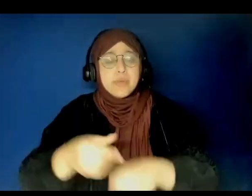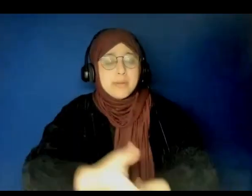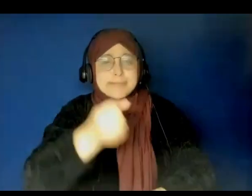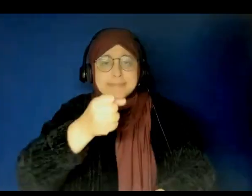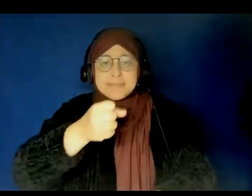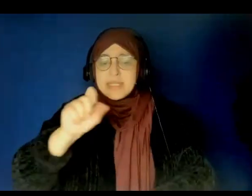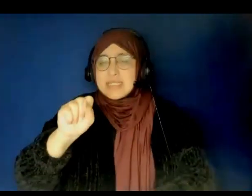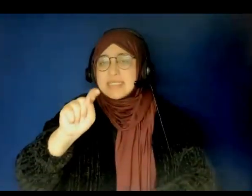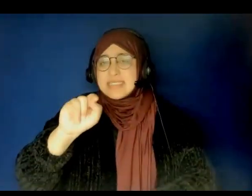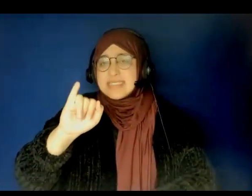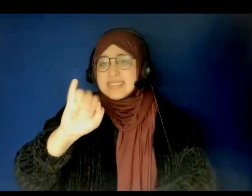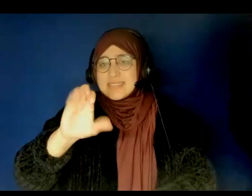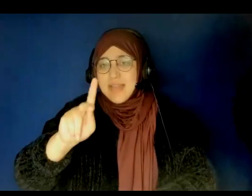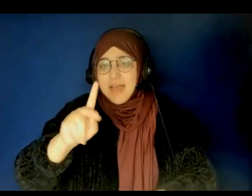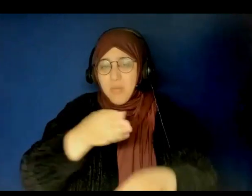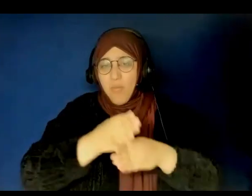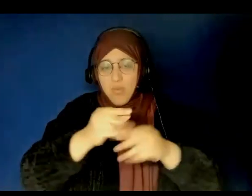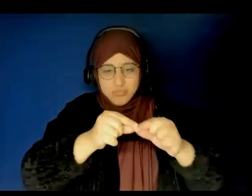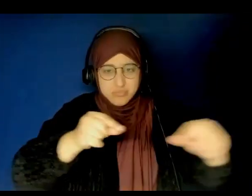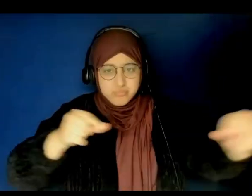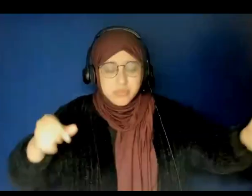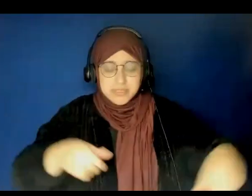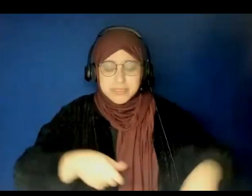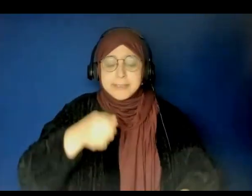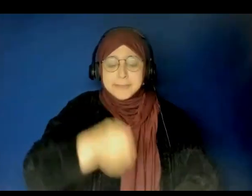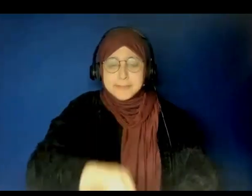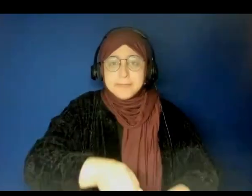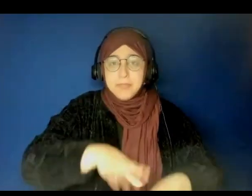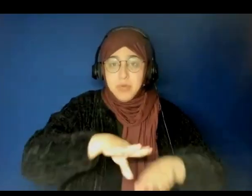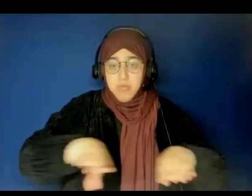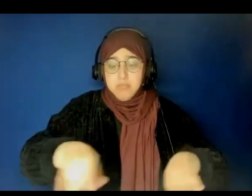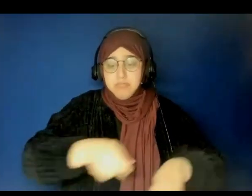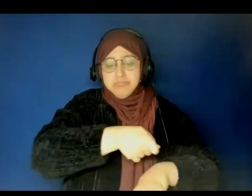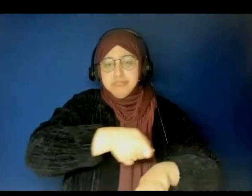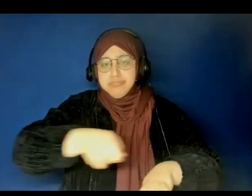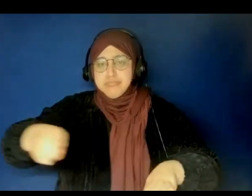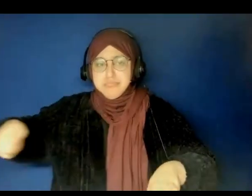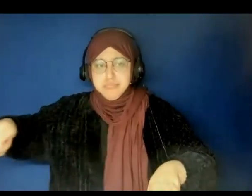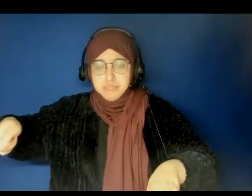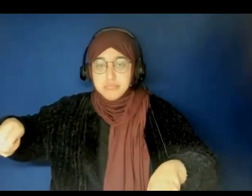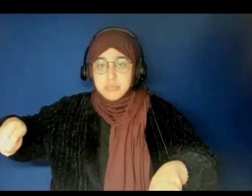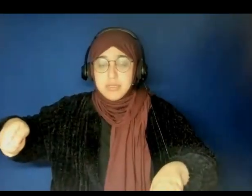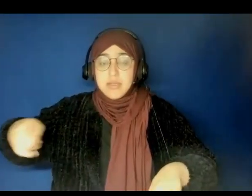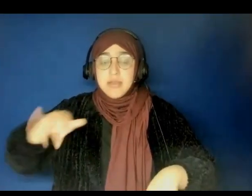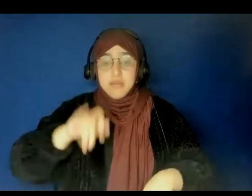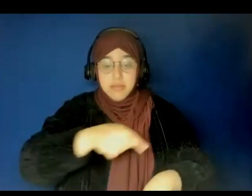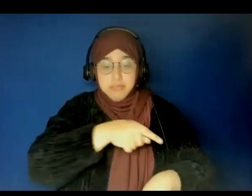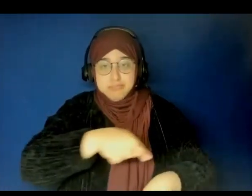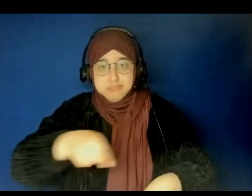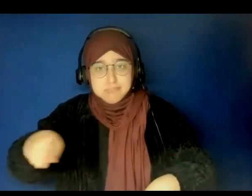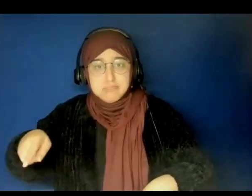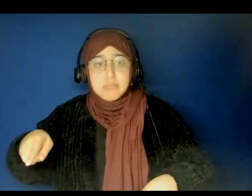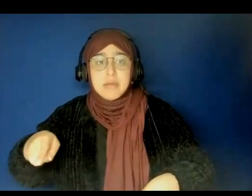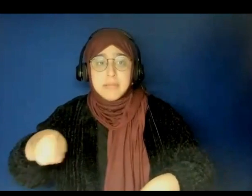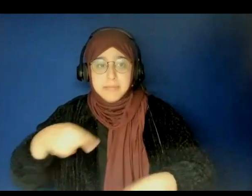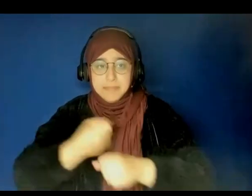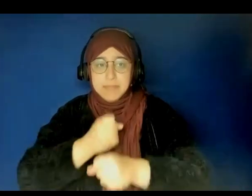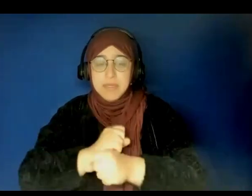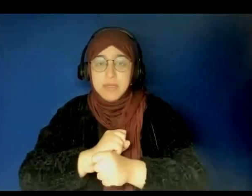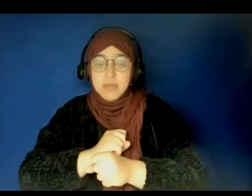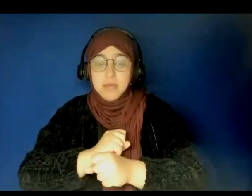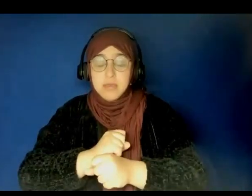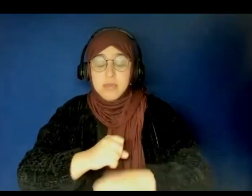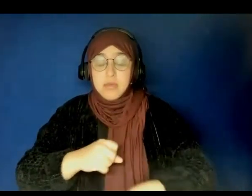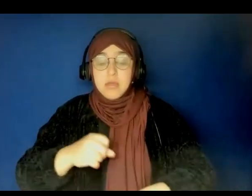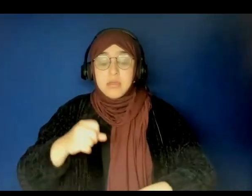And that line was long, going from one end to the other. And he said, "This is